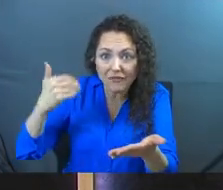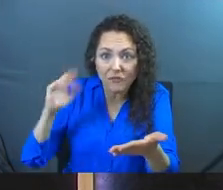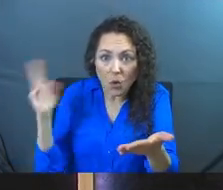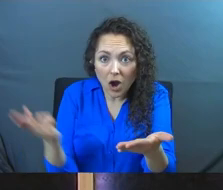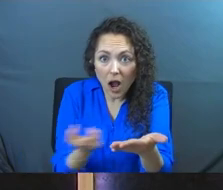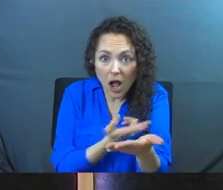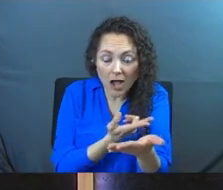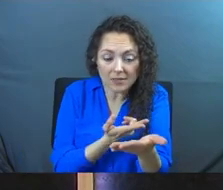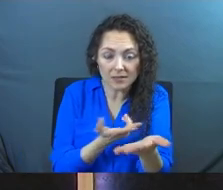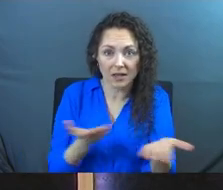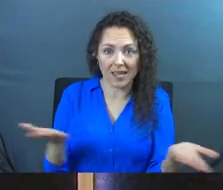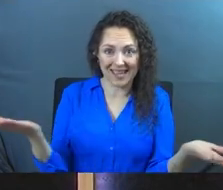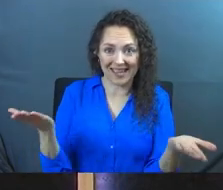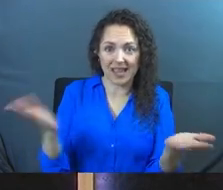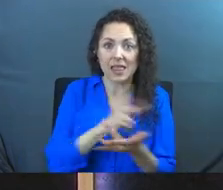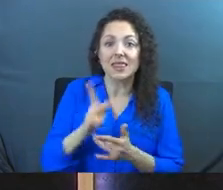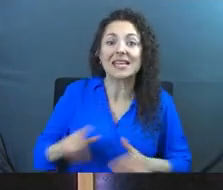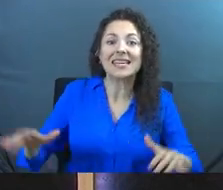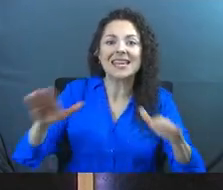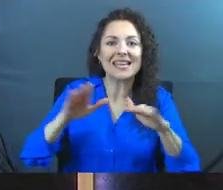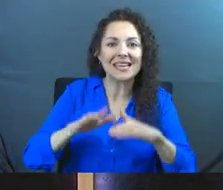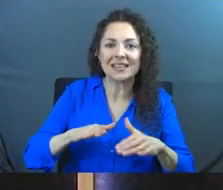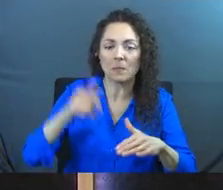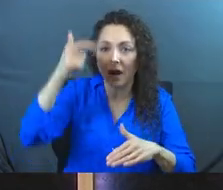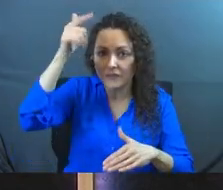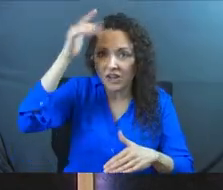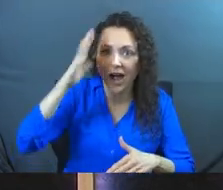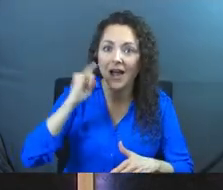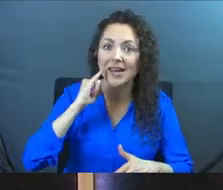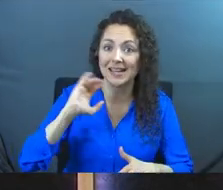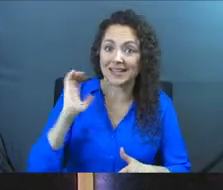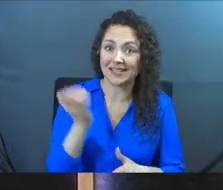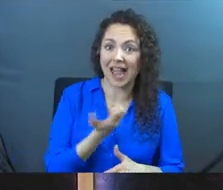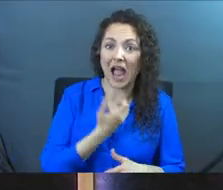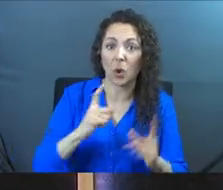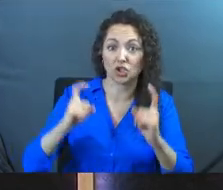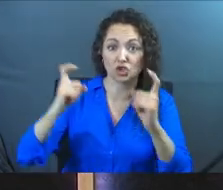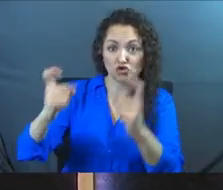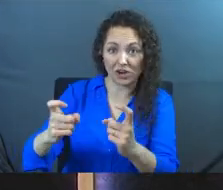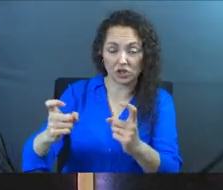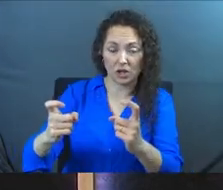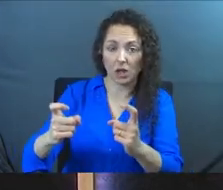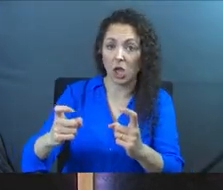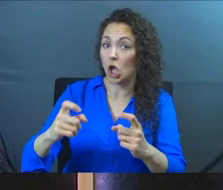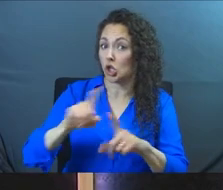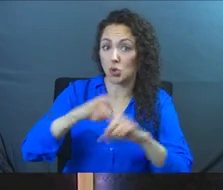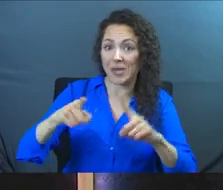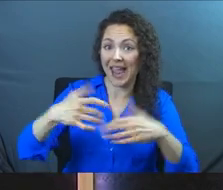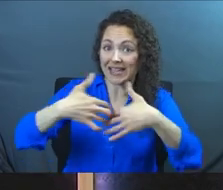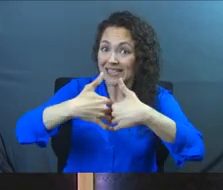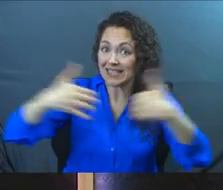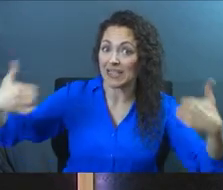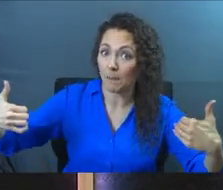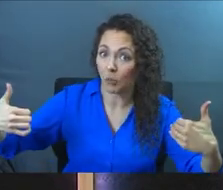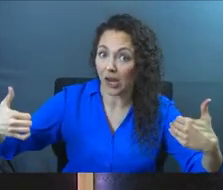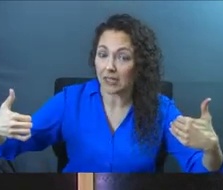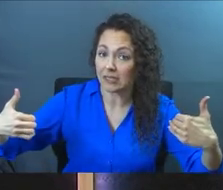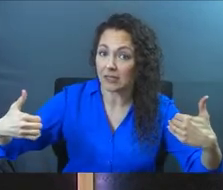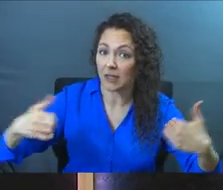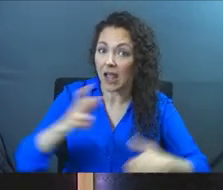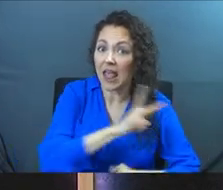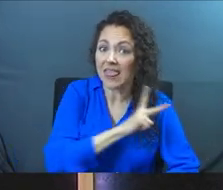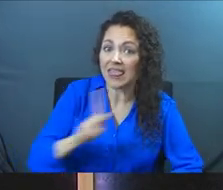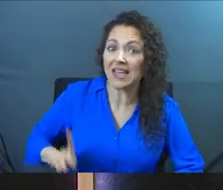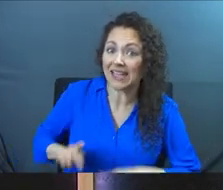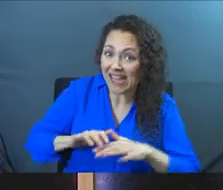of God, the kingdom of heaven is like a treasure. And the other thing we have to do here is you cannot separate the kingdom from the king.